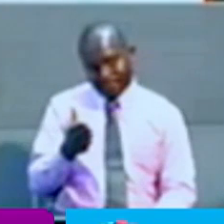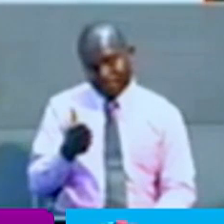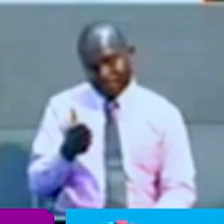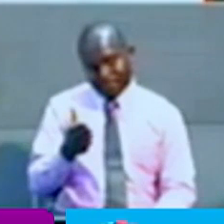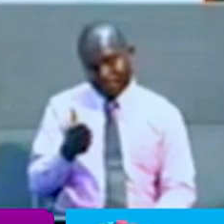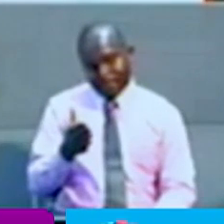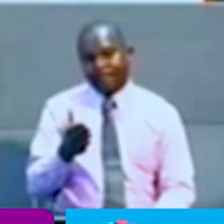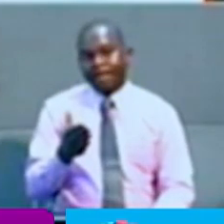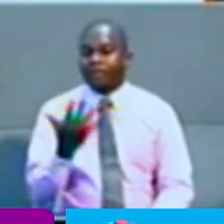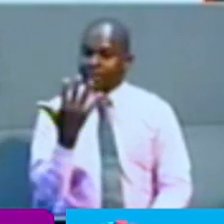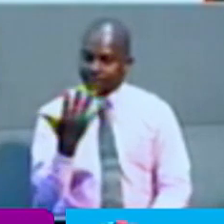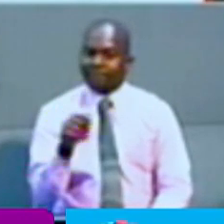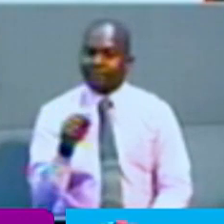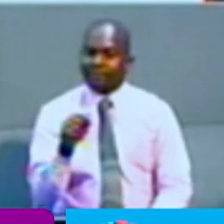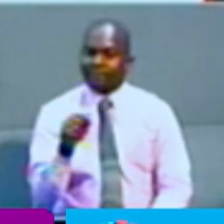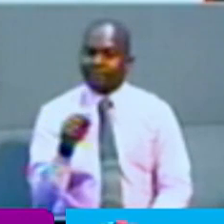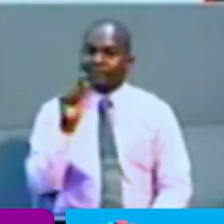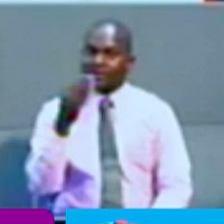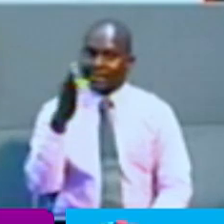saa tatu za usiku,